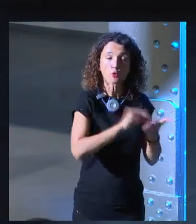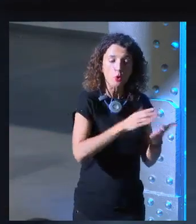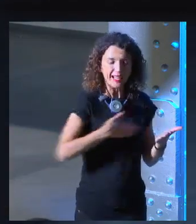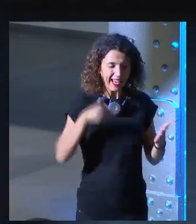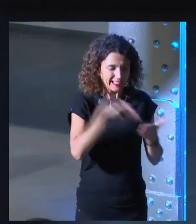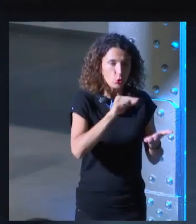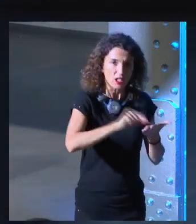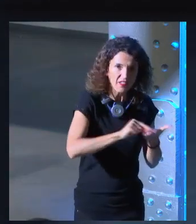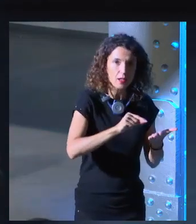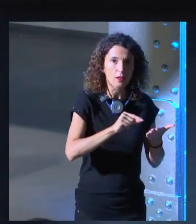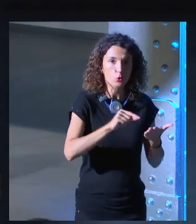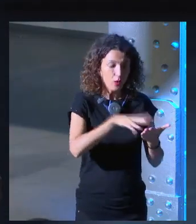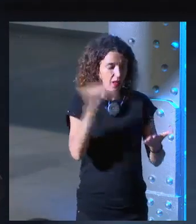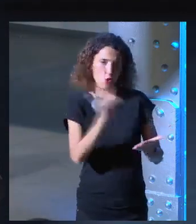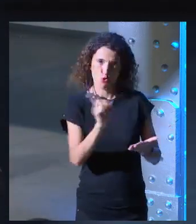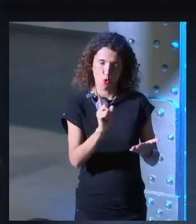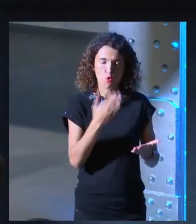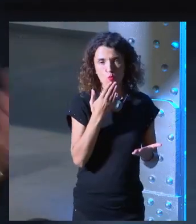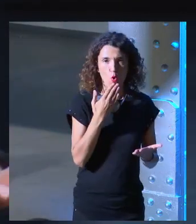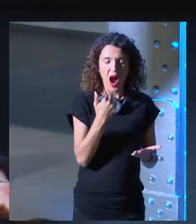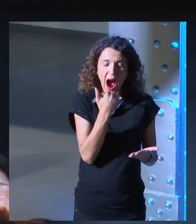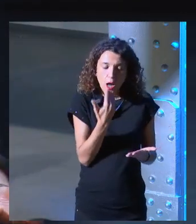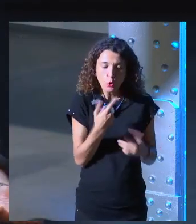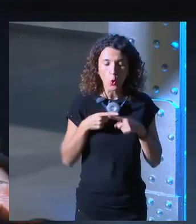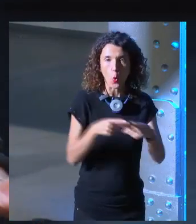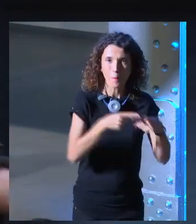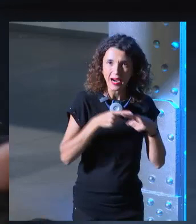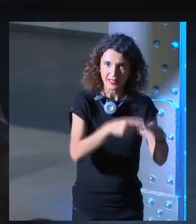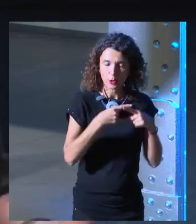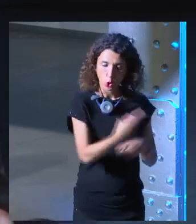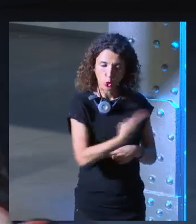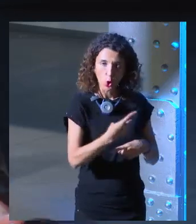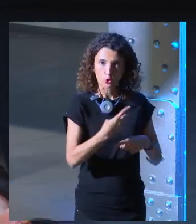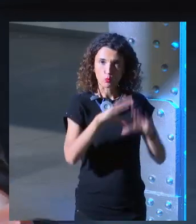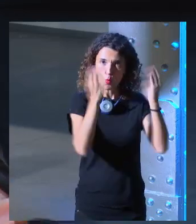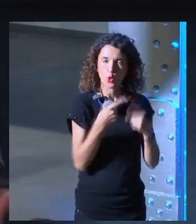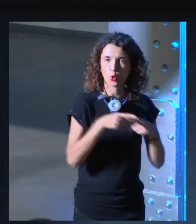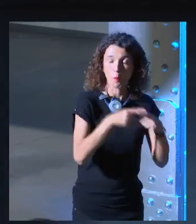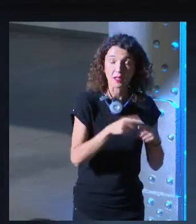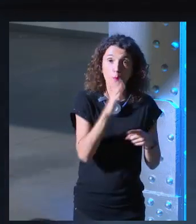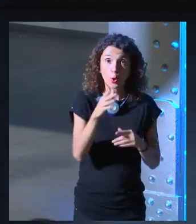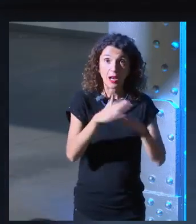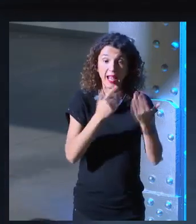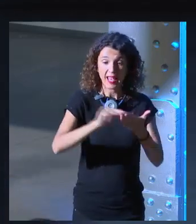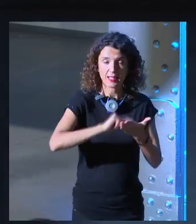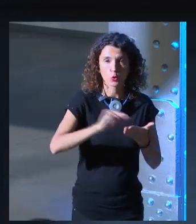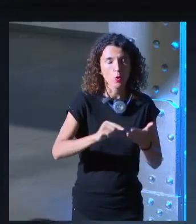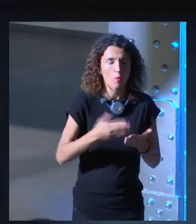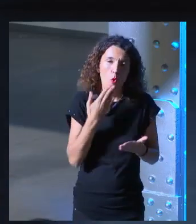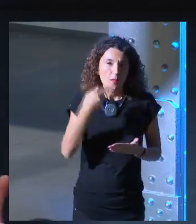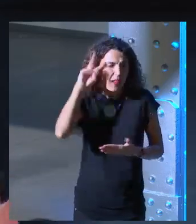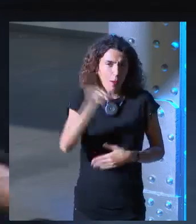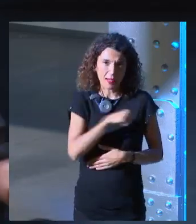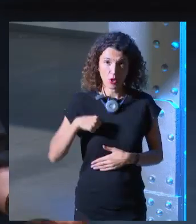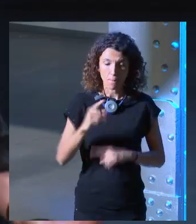a shared place between you both, because writing is a place. It's an experience, but it's also a place. You know, it's a